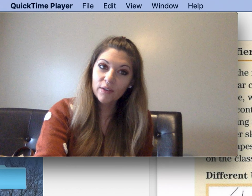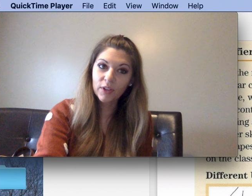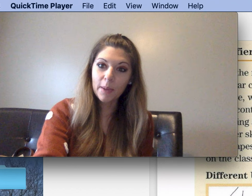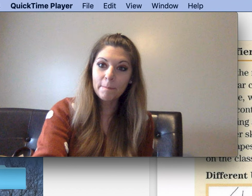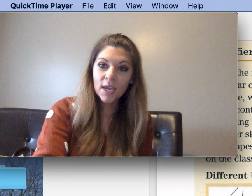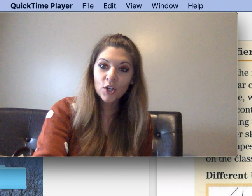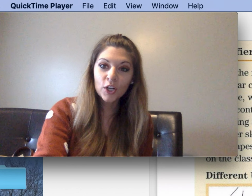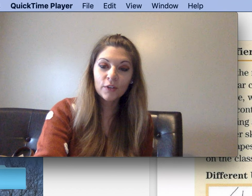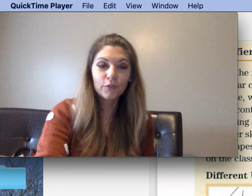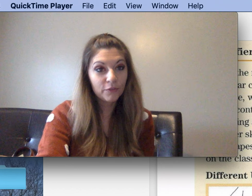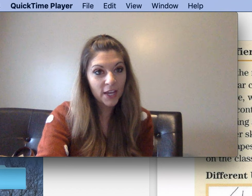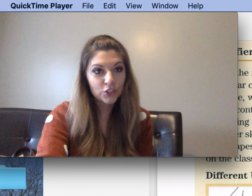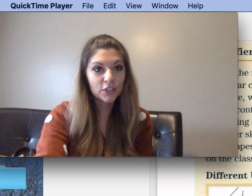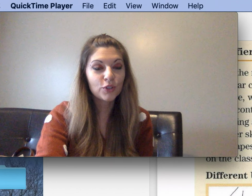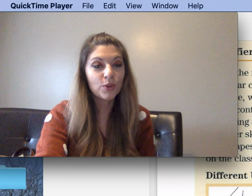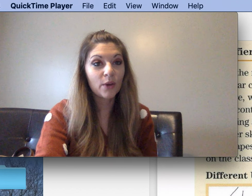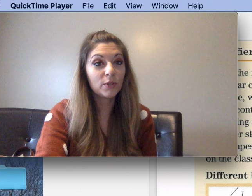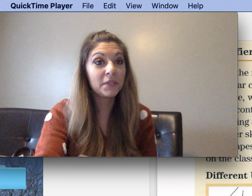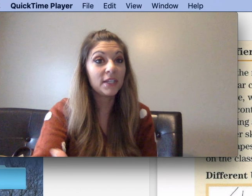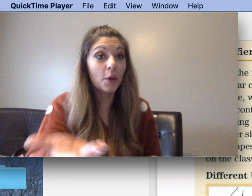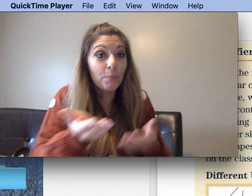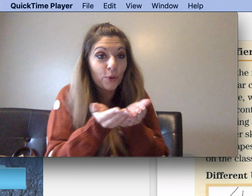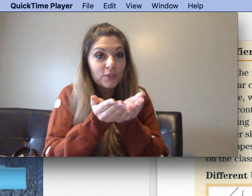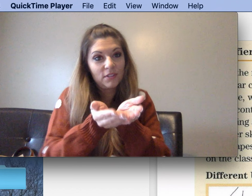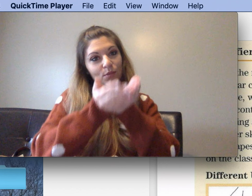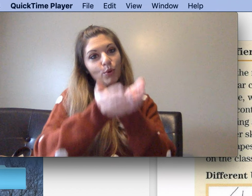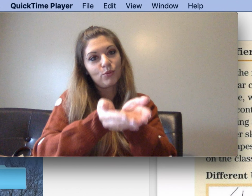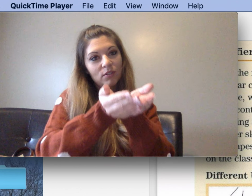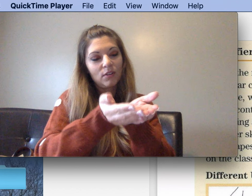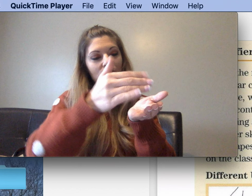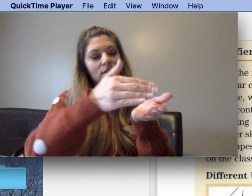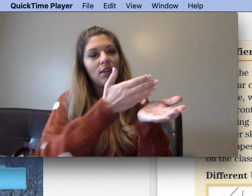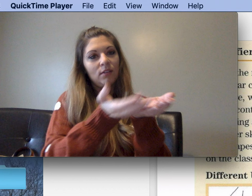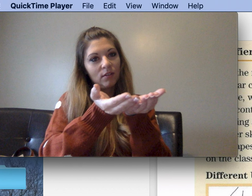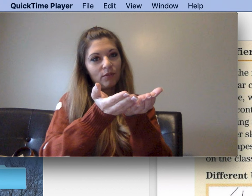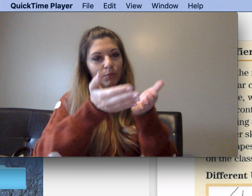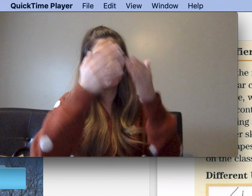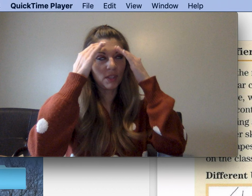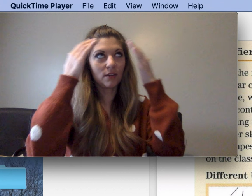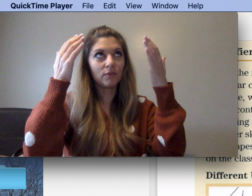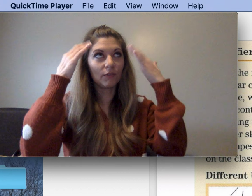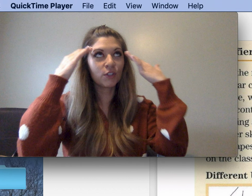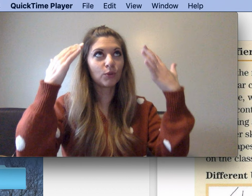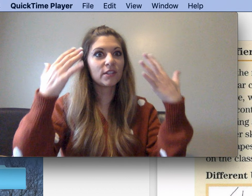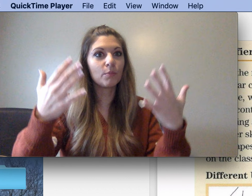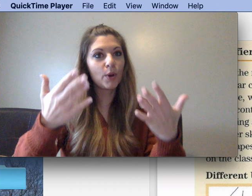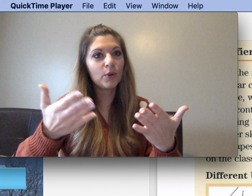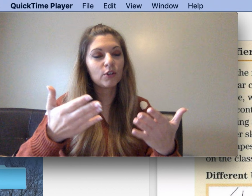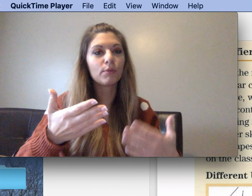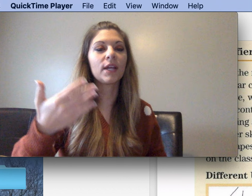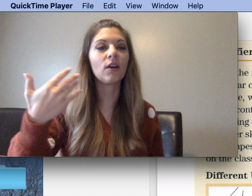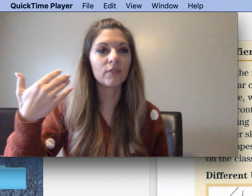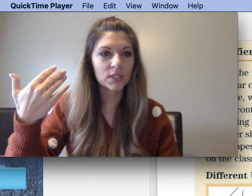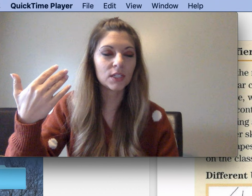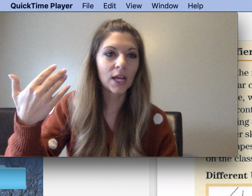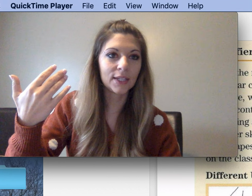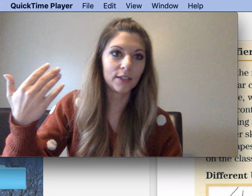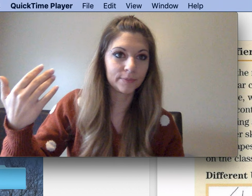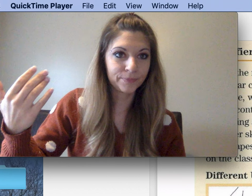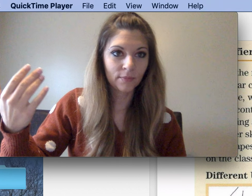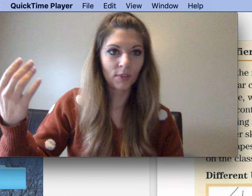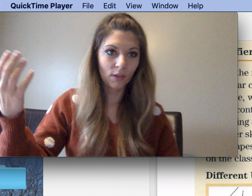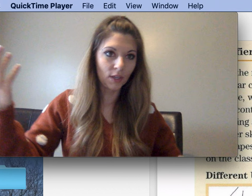in a wave-like manner or fashion. So that would be a boat. It's a boat. And then if you visualize a boat in your brain, obviously